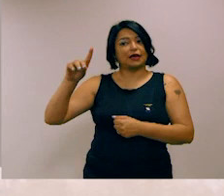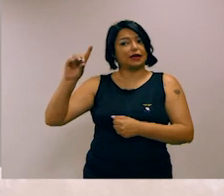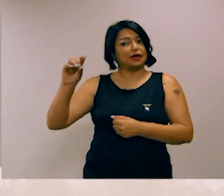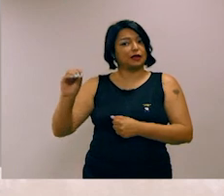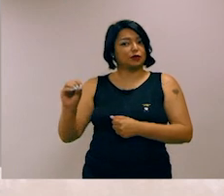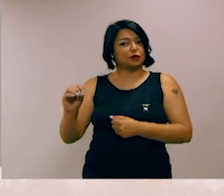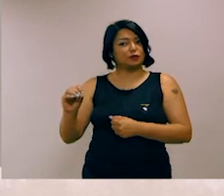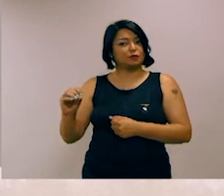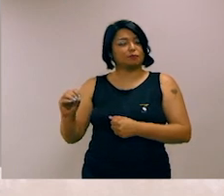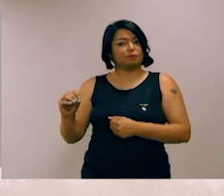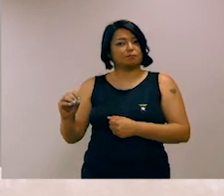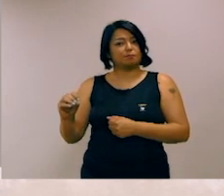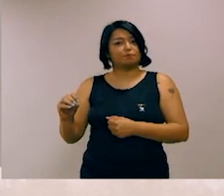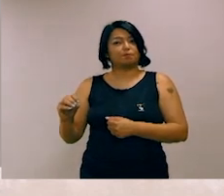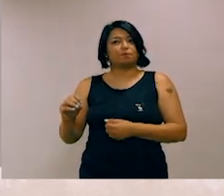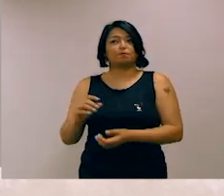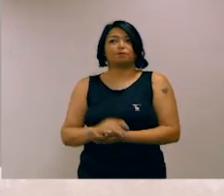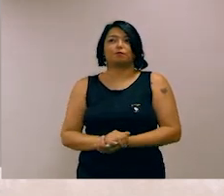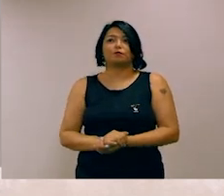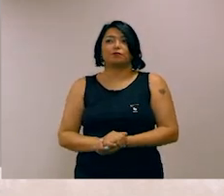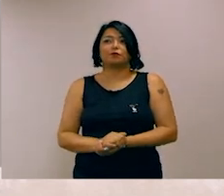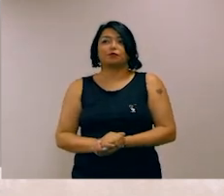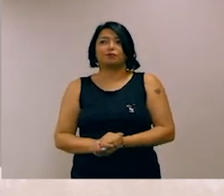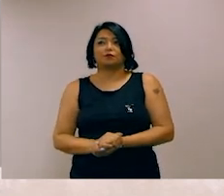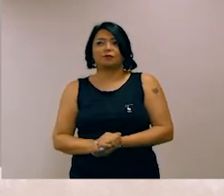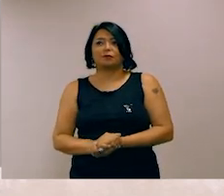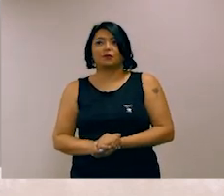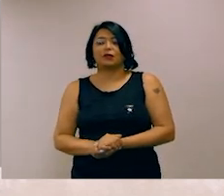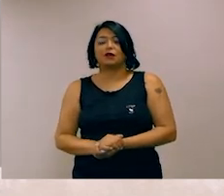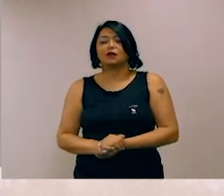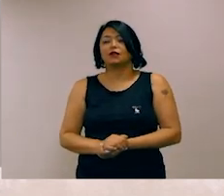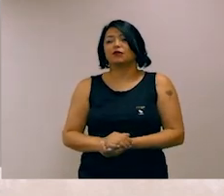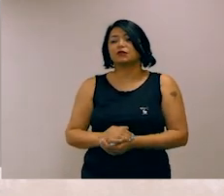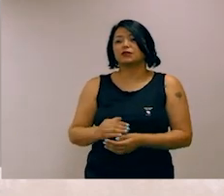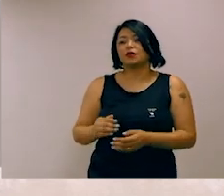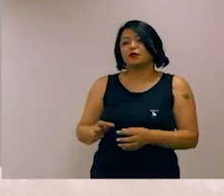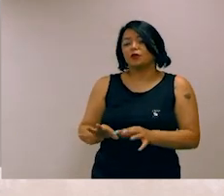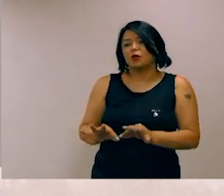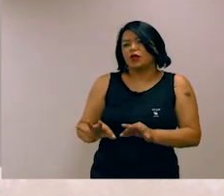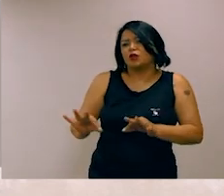body parts. The ones that were found up to 10 days,